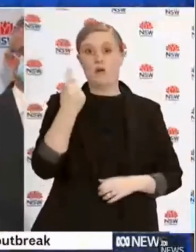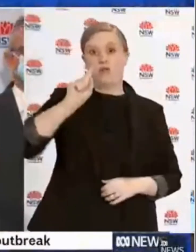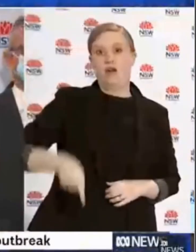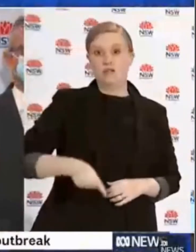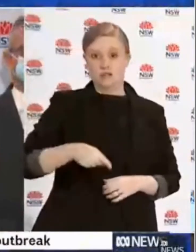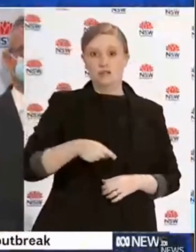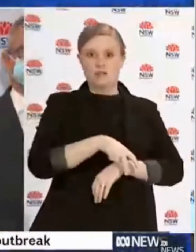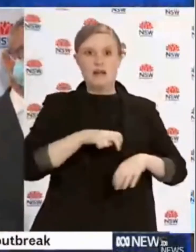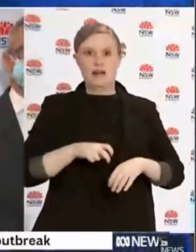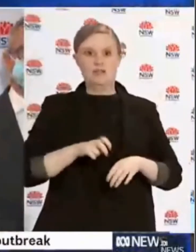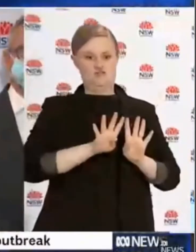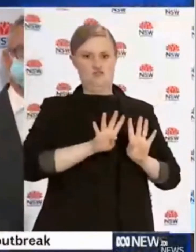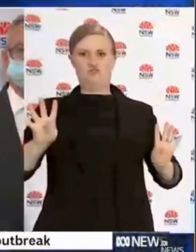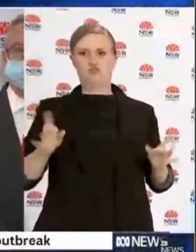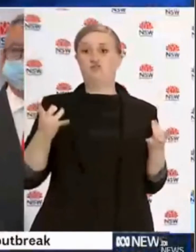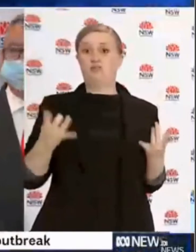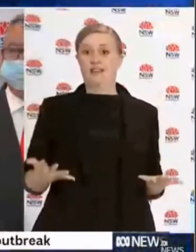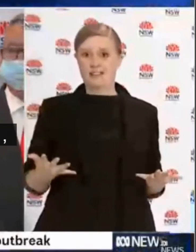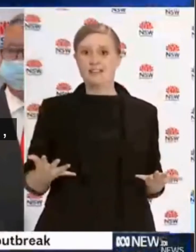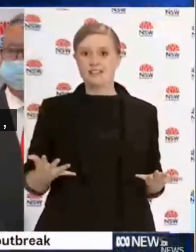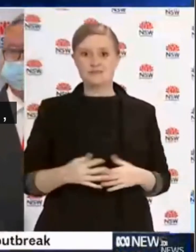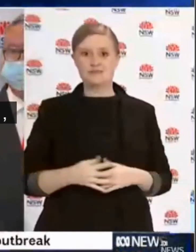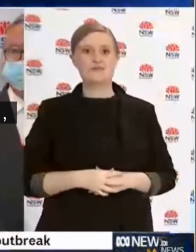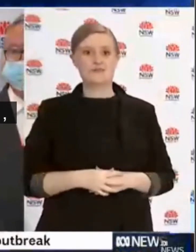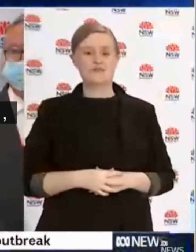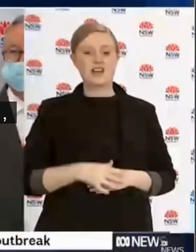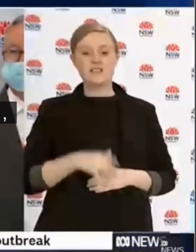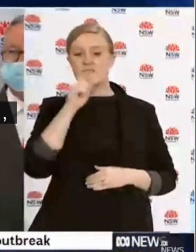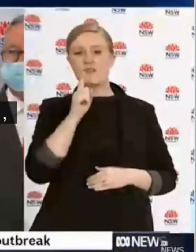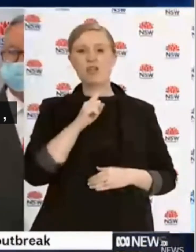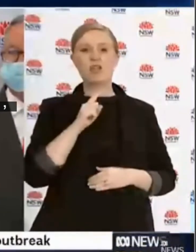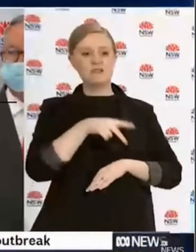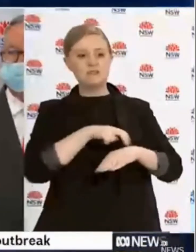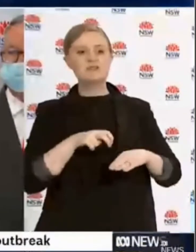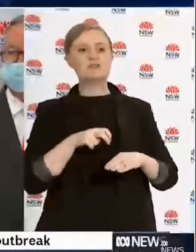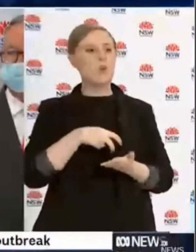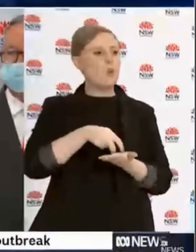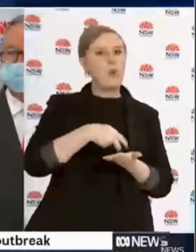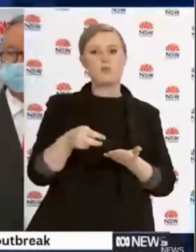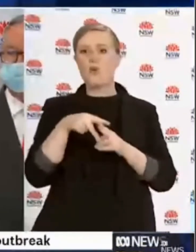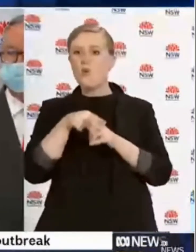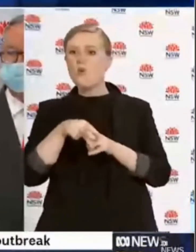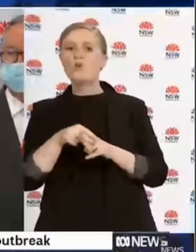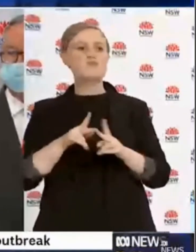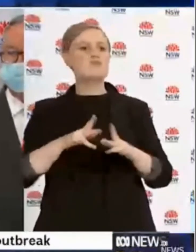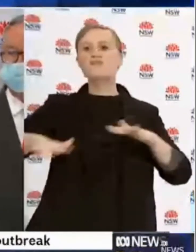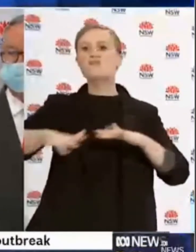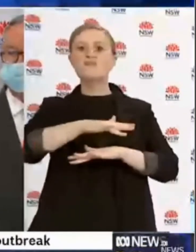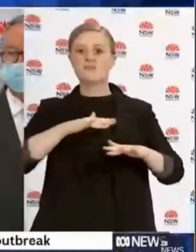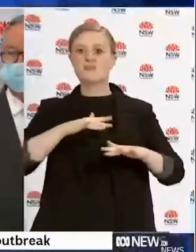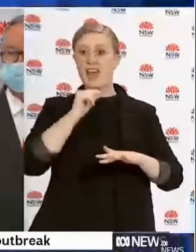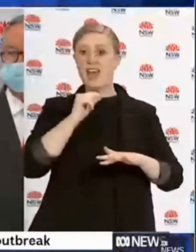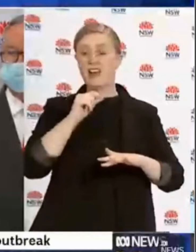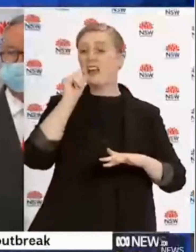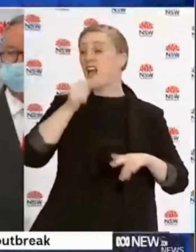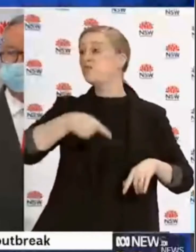traffic operation underway. There are resources that are in the city, but those resources are mobile. They can be deployed anywhere across Greater Sydney and indeed to